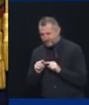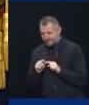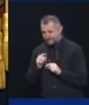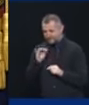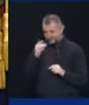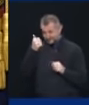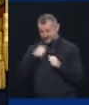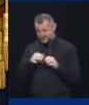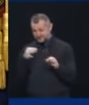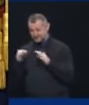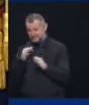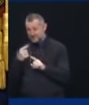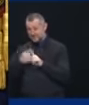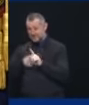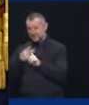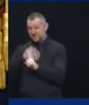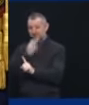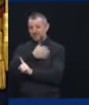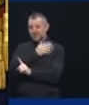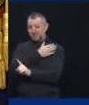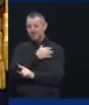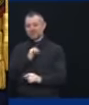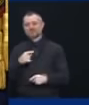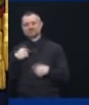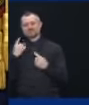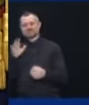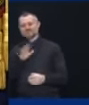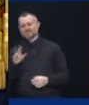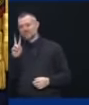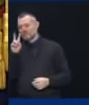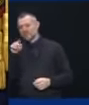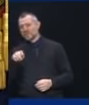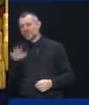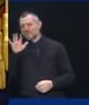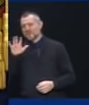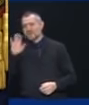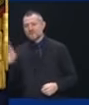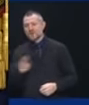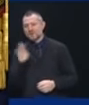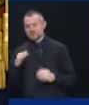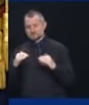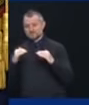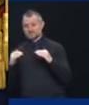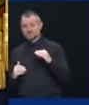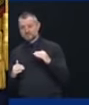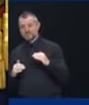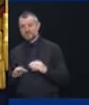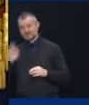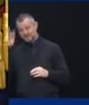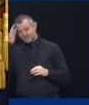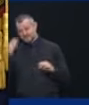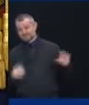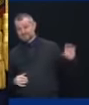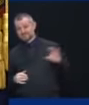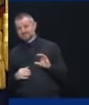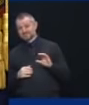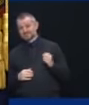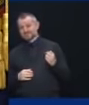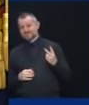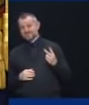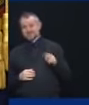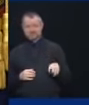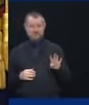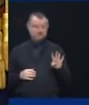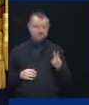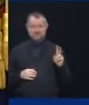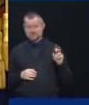months, we have about a $2.5 billion gap from what the federal government provided. The legislature,